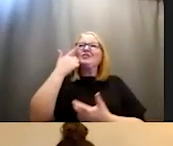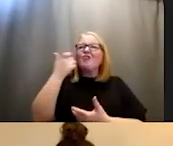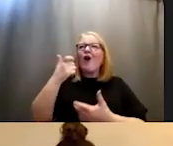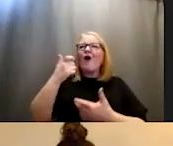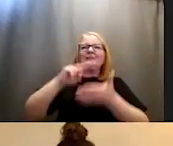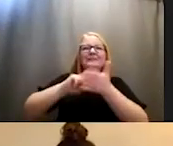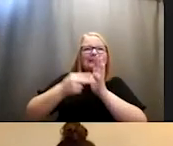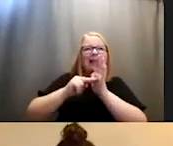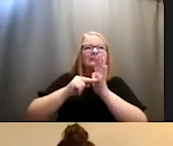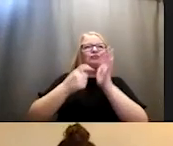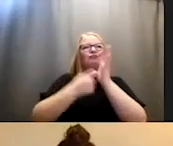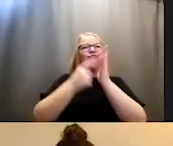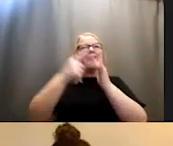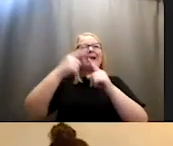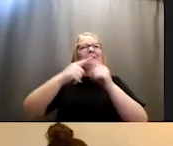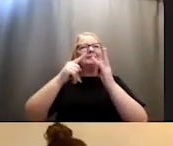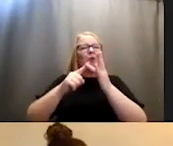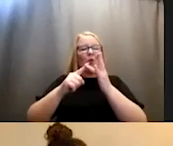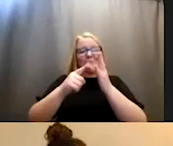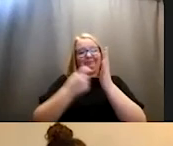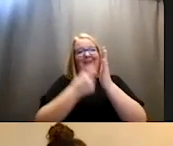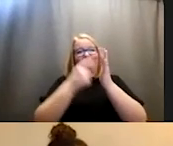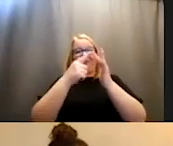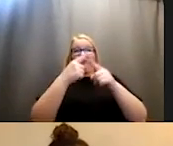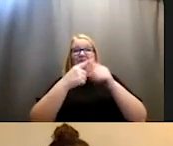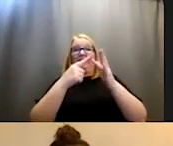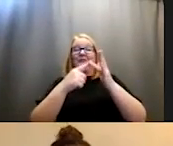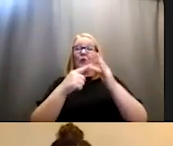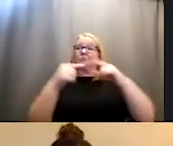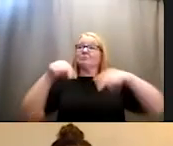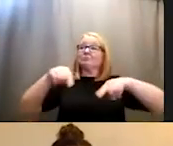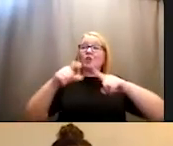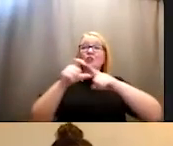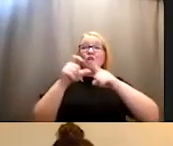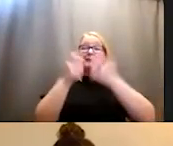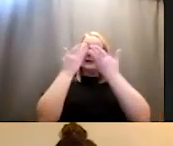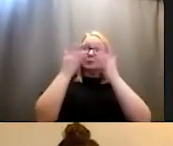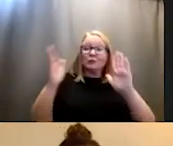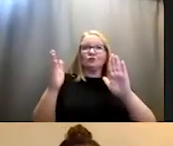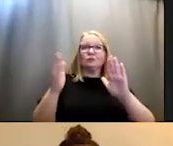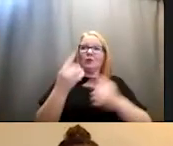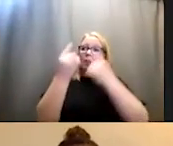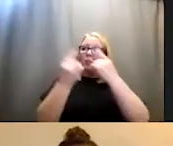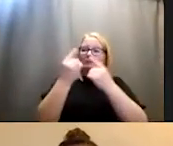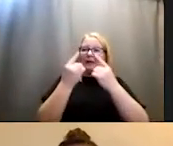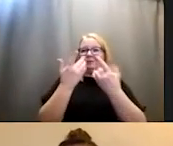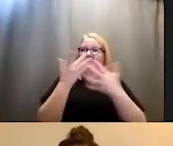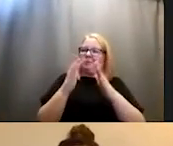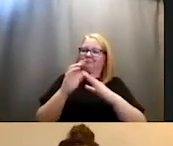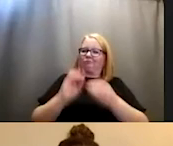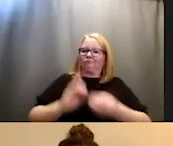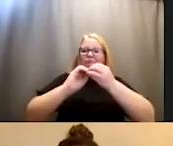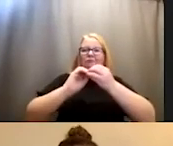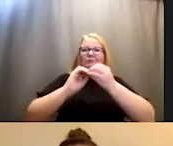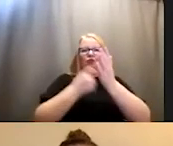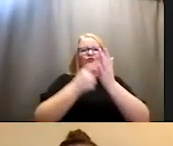Rixo, who are featured in an interview in the Dundee exhibition, and they've produced their own, as of last year,